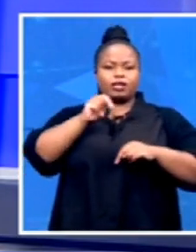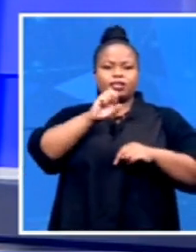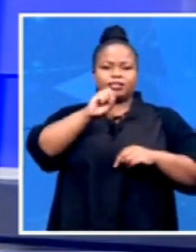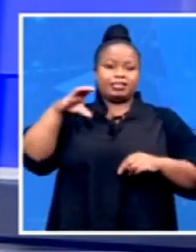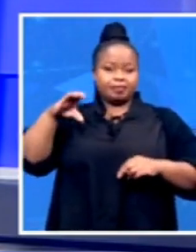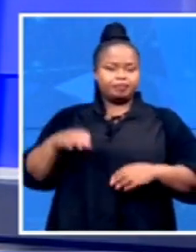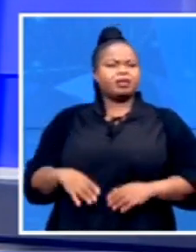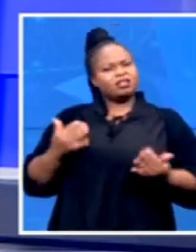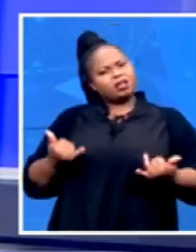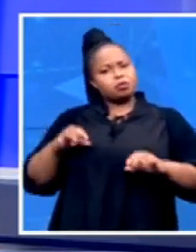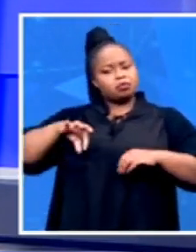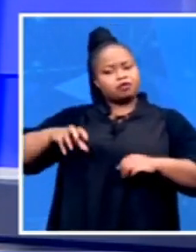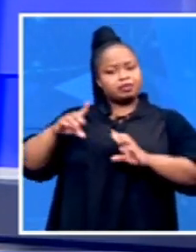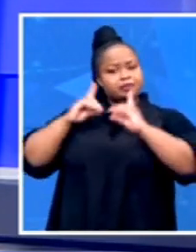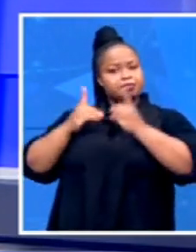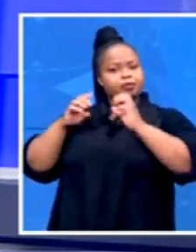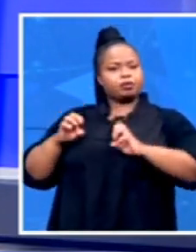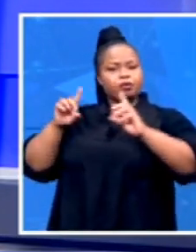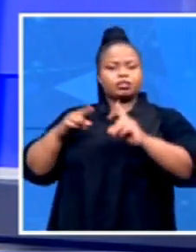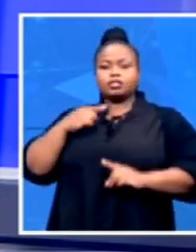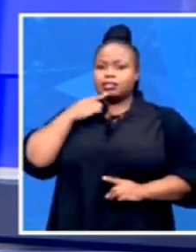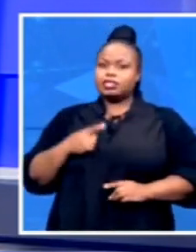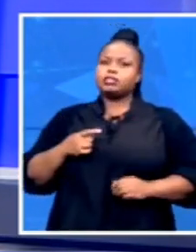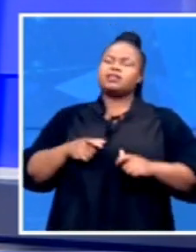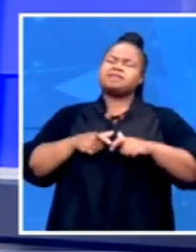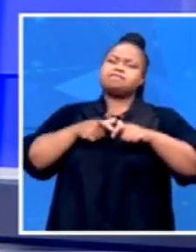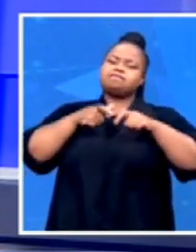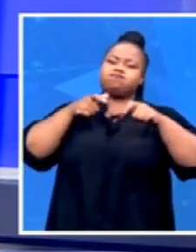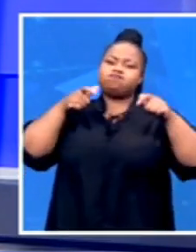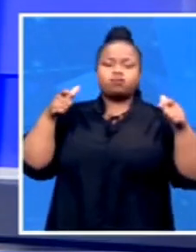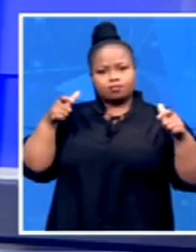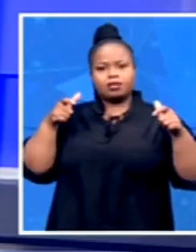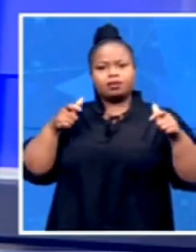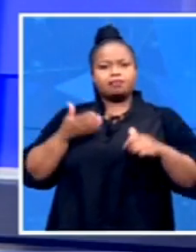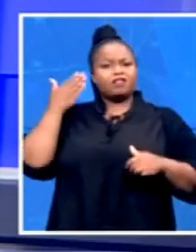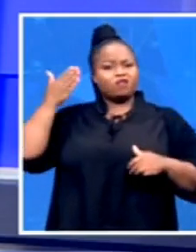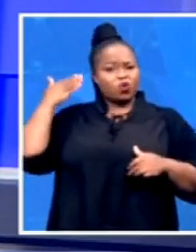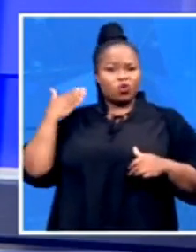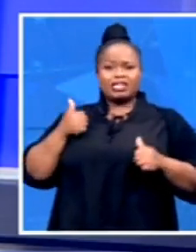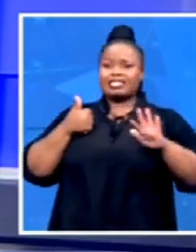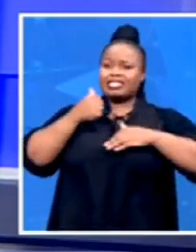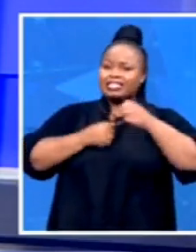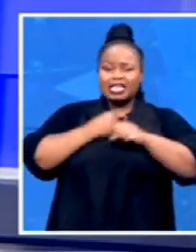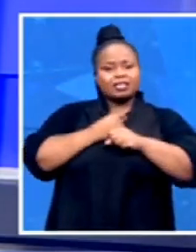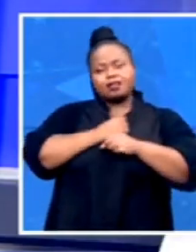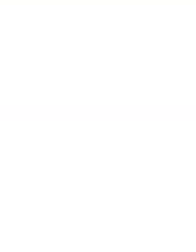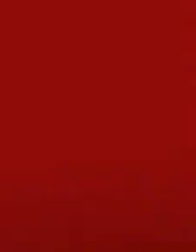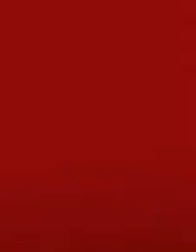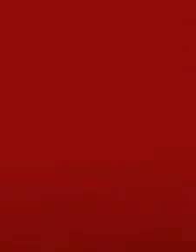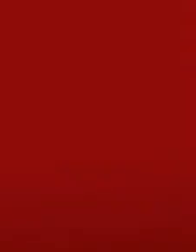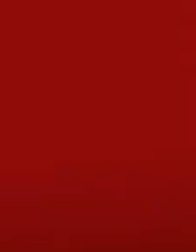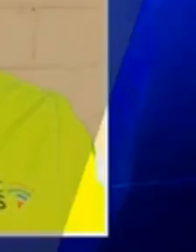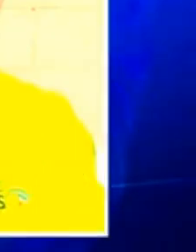Education, this is the largest group they have had to administer in the last 6 years. The MEC is in Phoenix, and he's